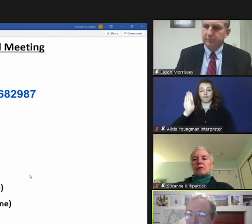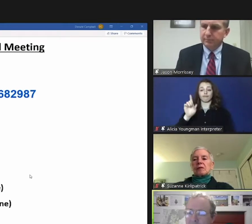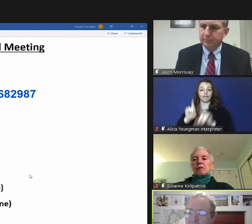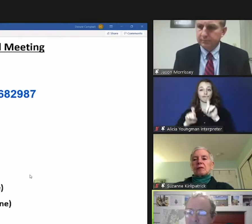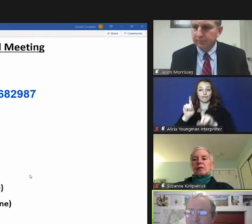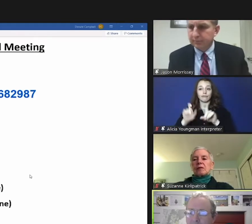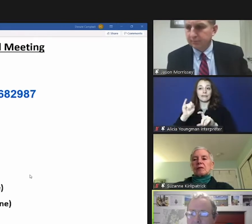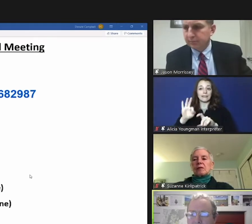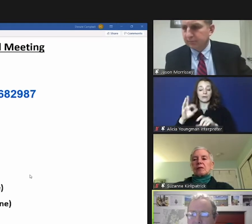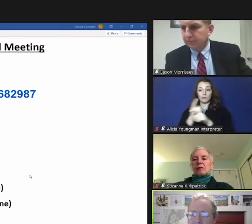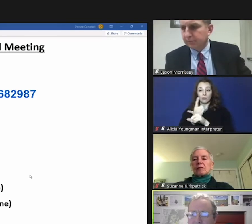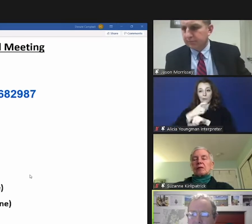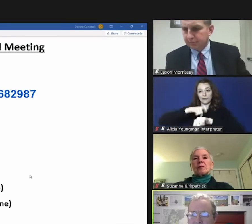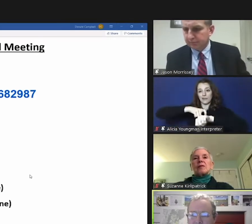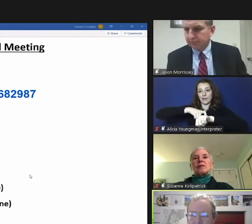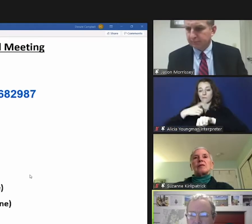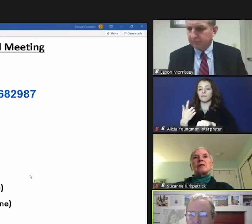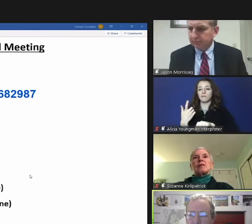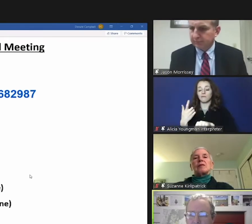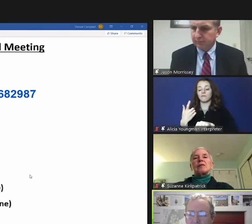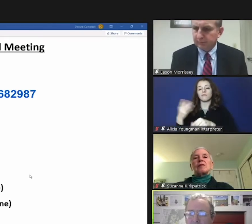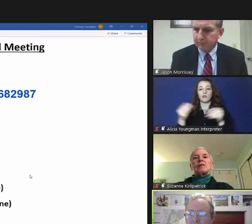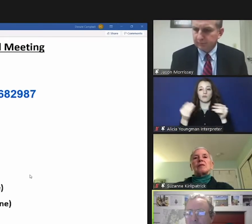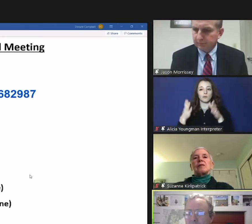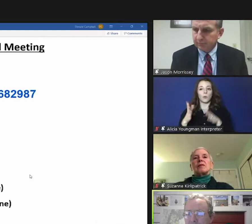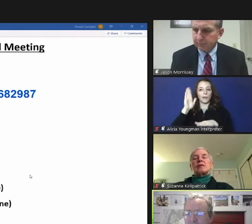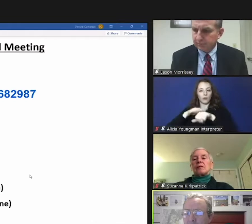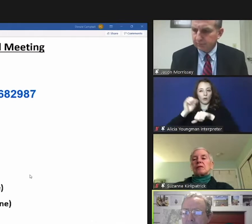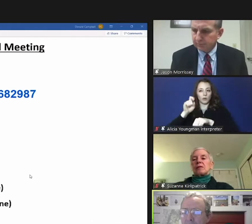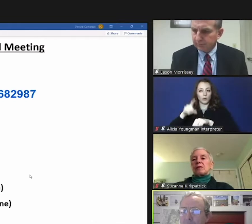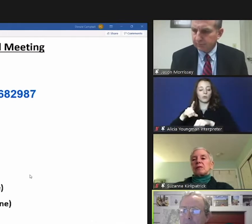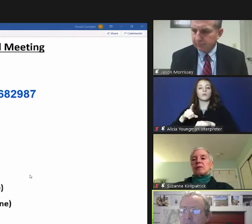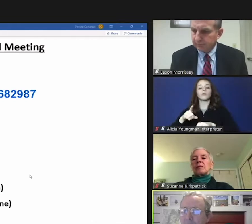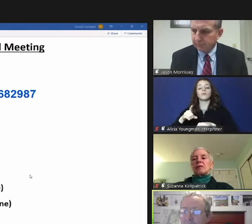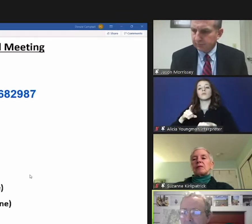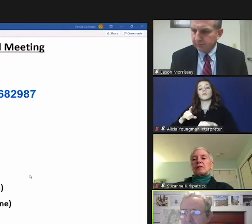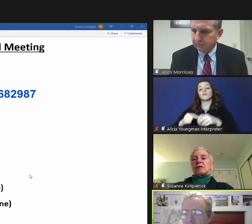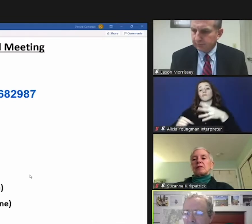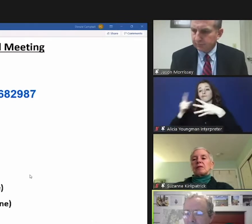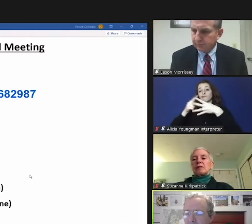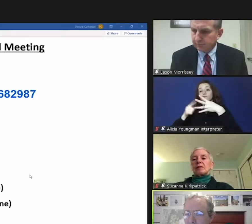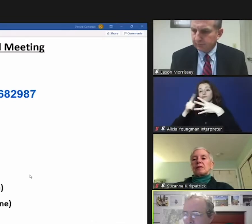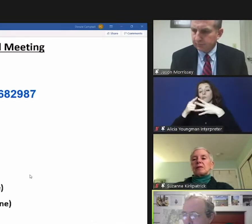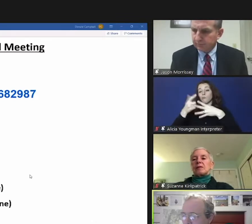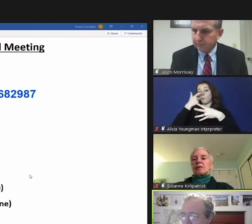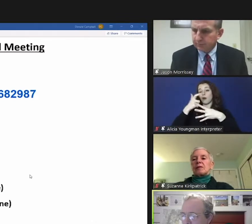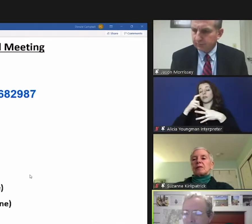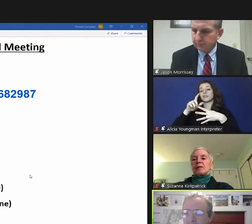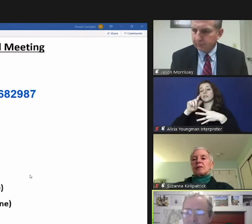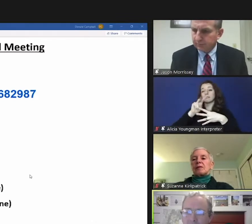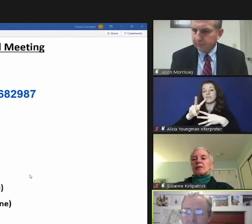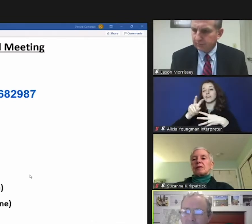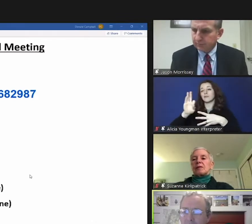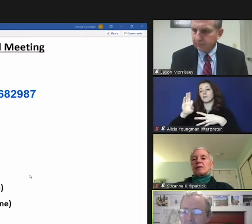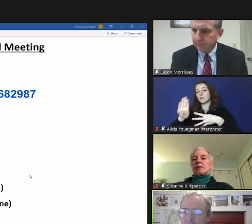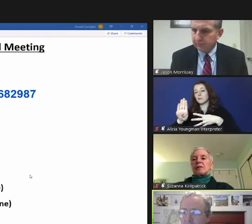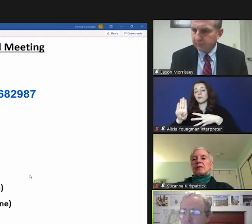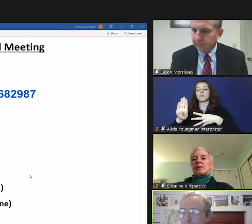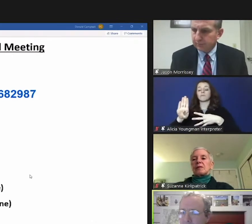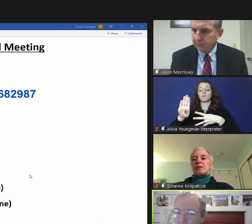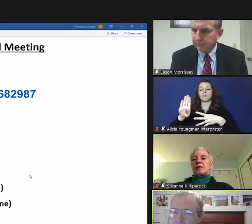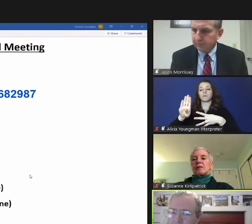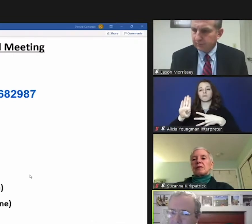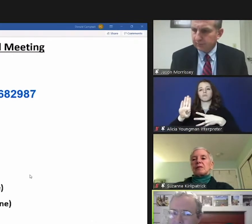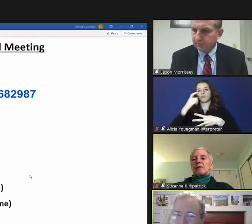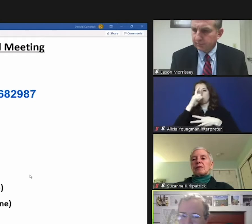at the appropriate time, and the moderator will call on you. The first two methods, watching on CAT TV and Facebook Live, are